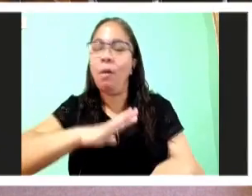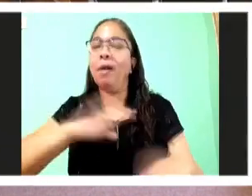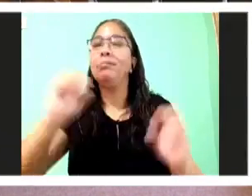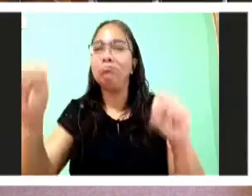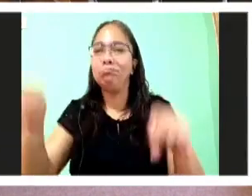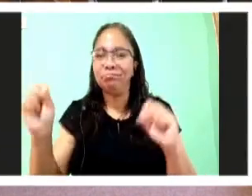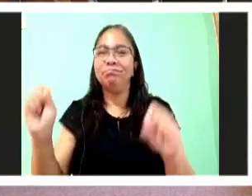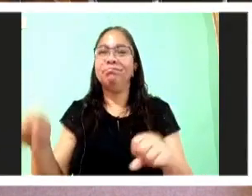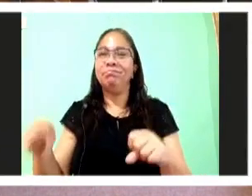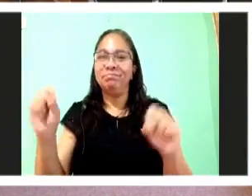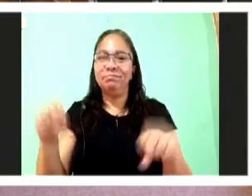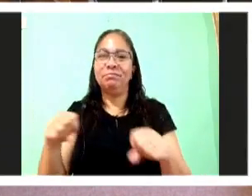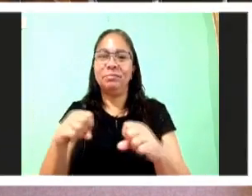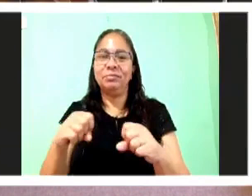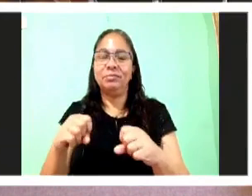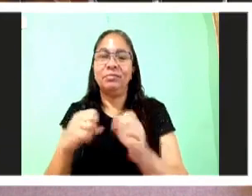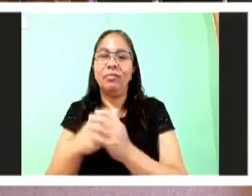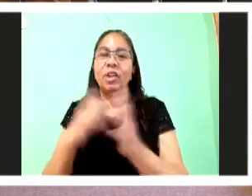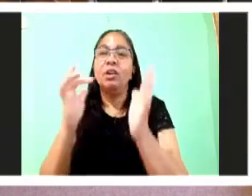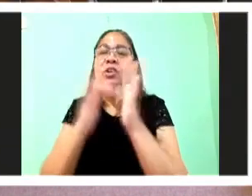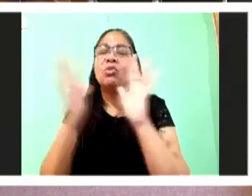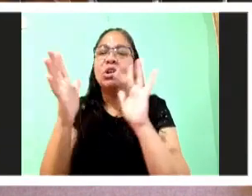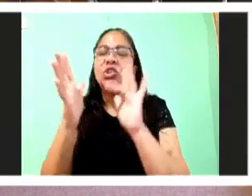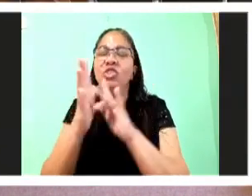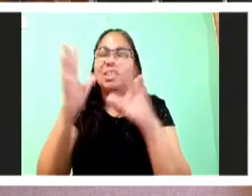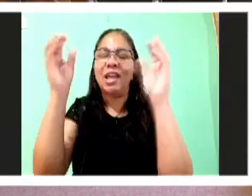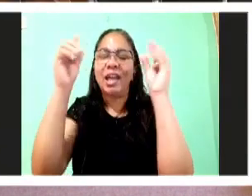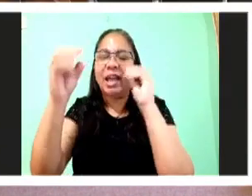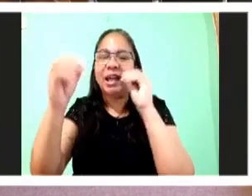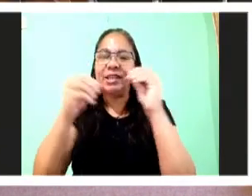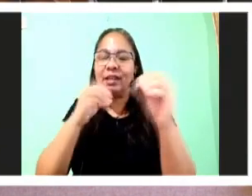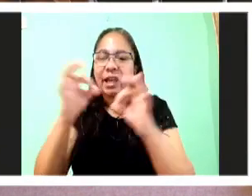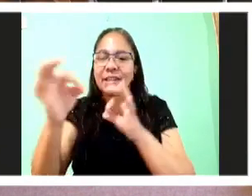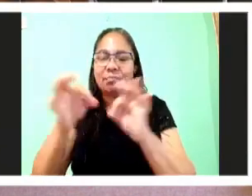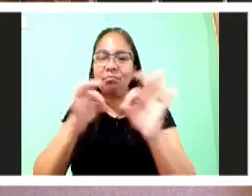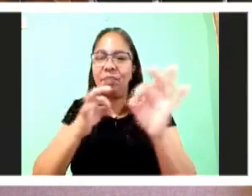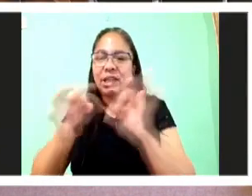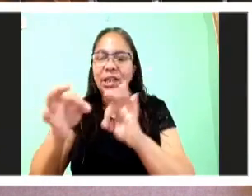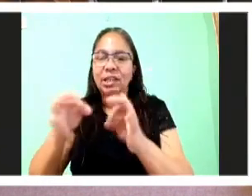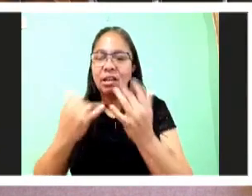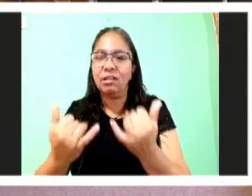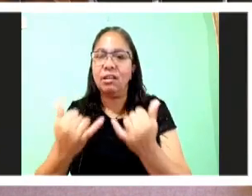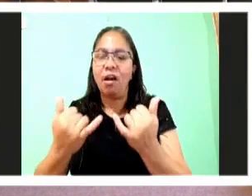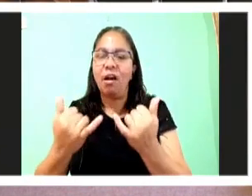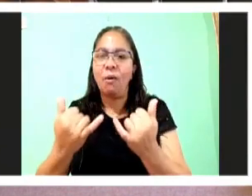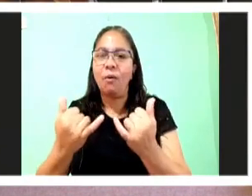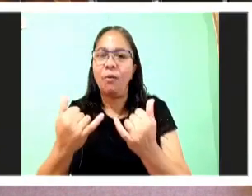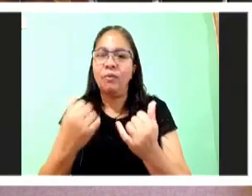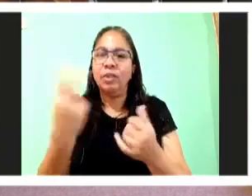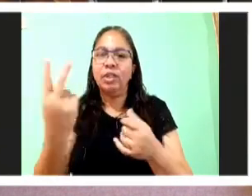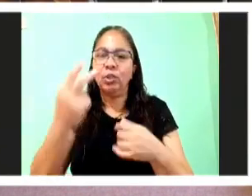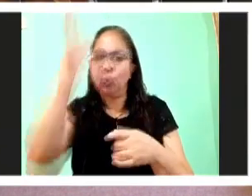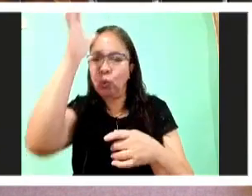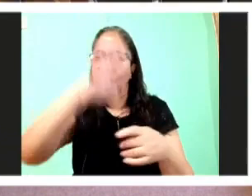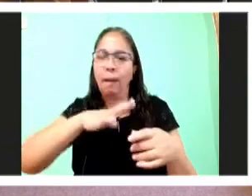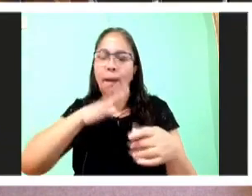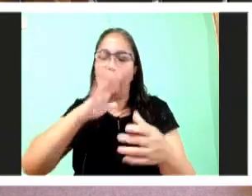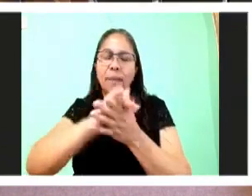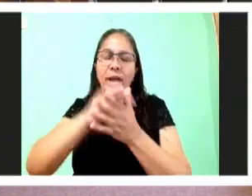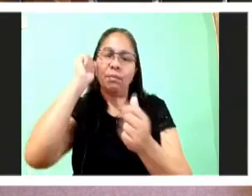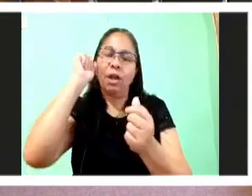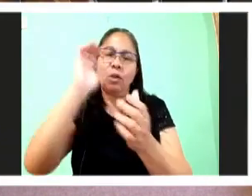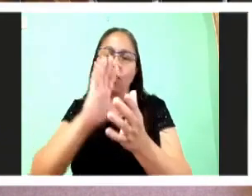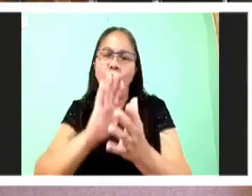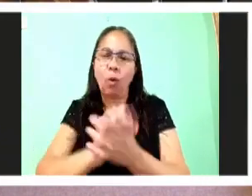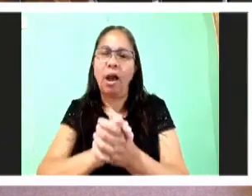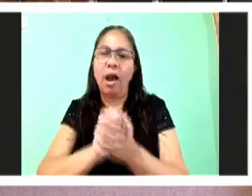And what Jesus is getting to here is that the two, the husband and the wife, we